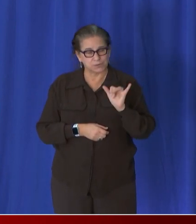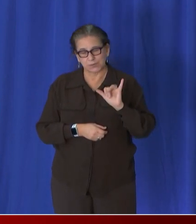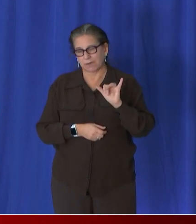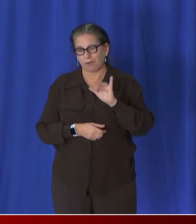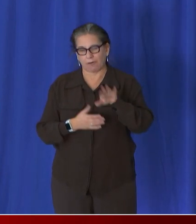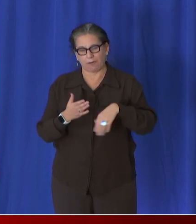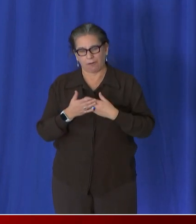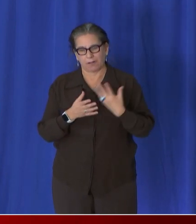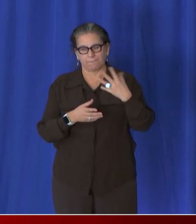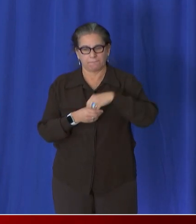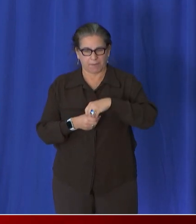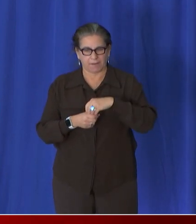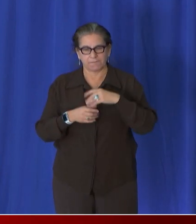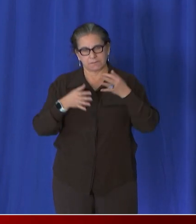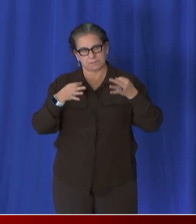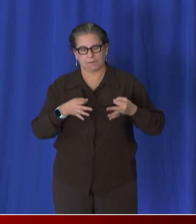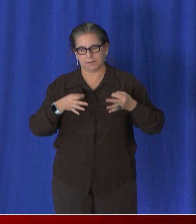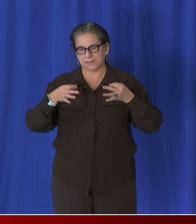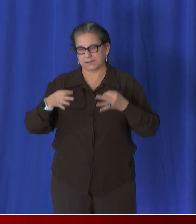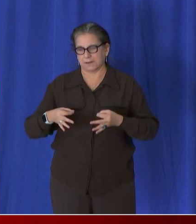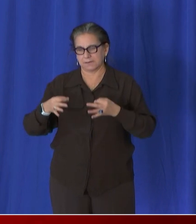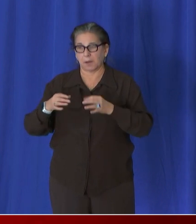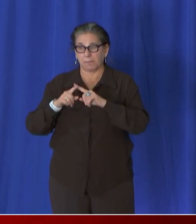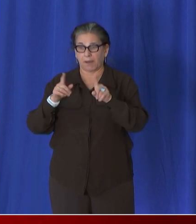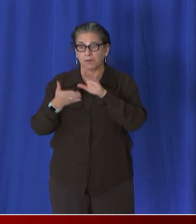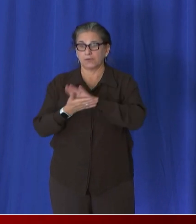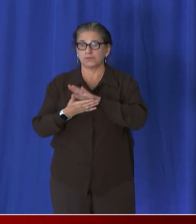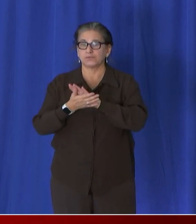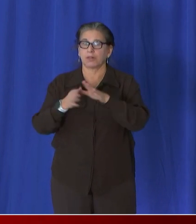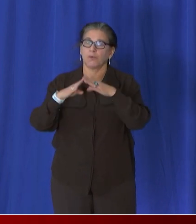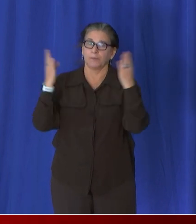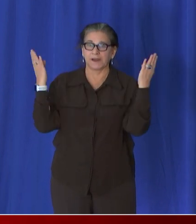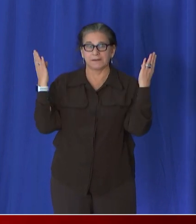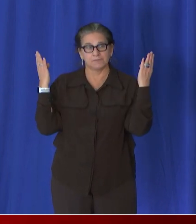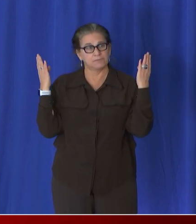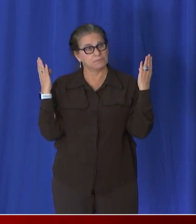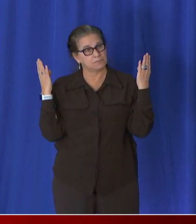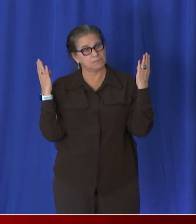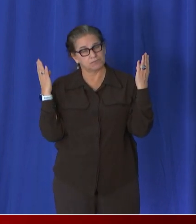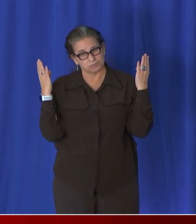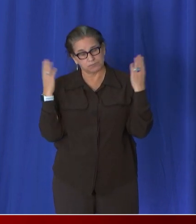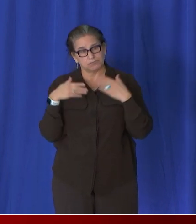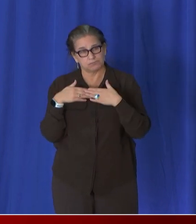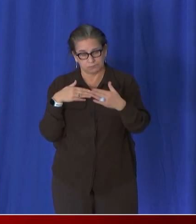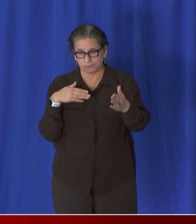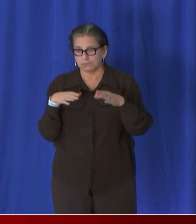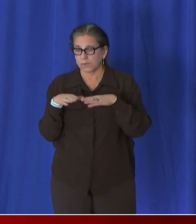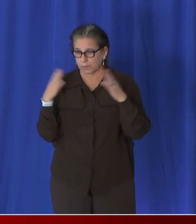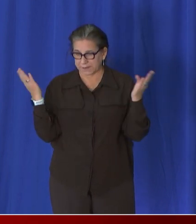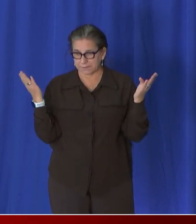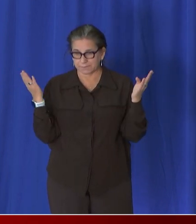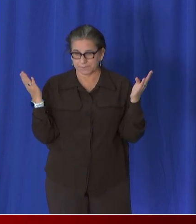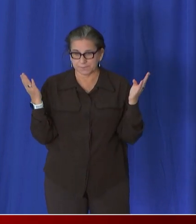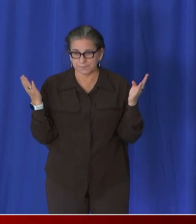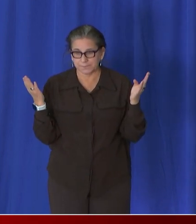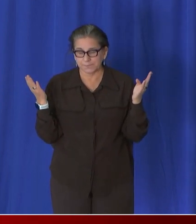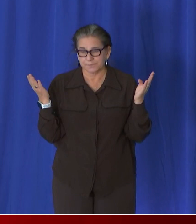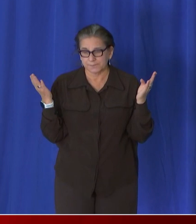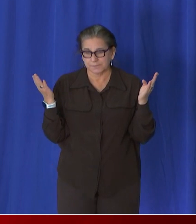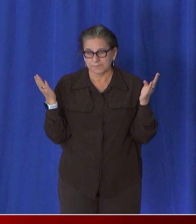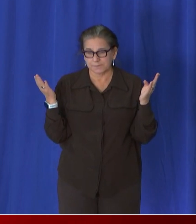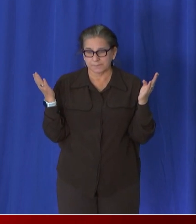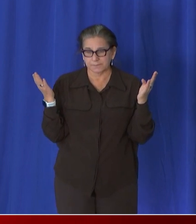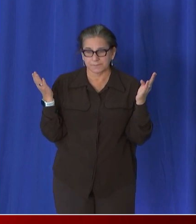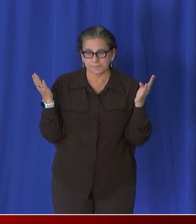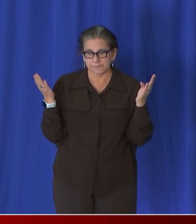so that is how we're going to proceed. The first part of your question, was it difficult for me? No, to support the legislation. I